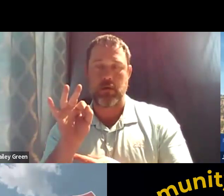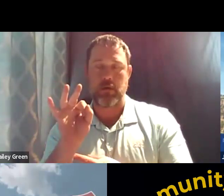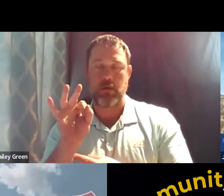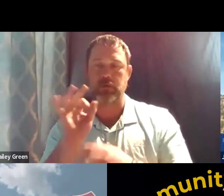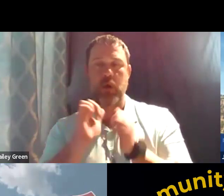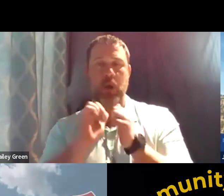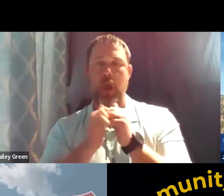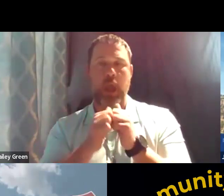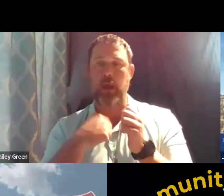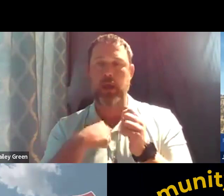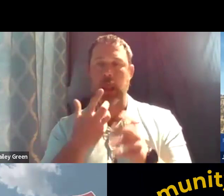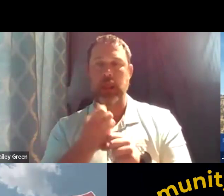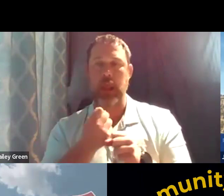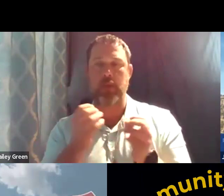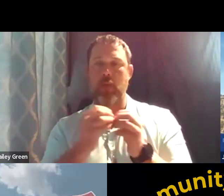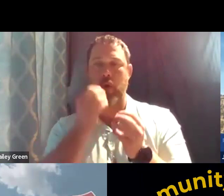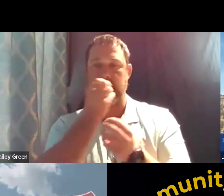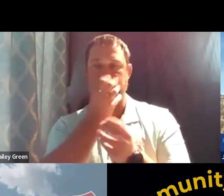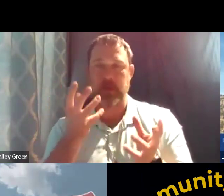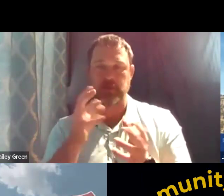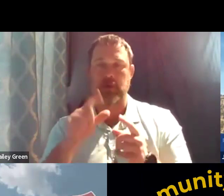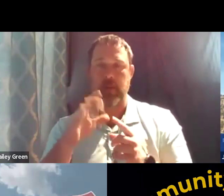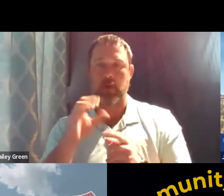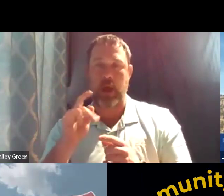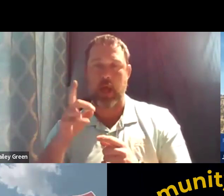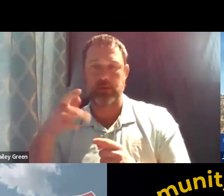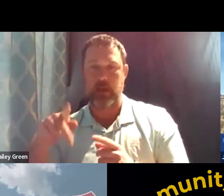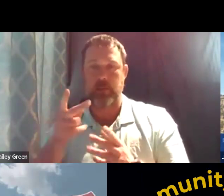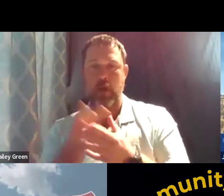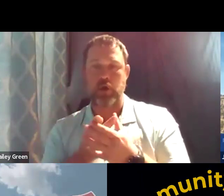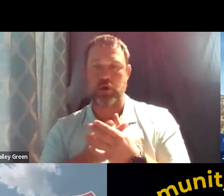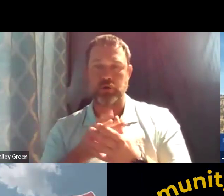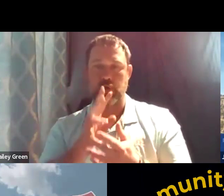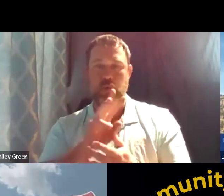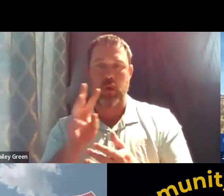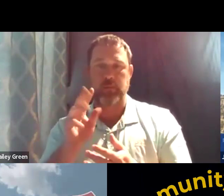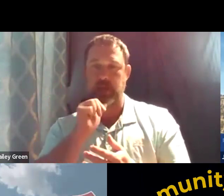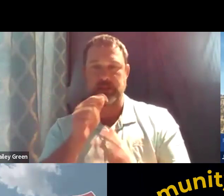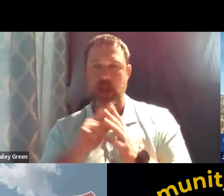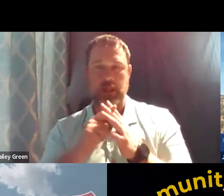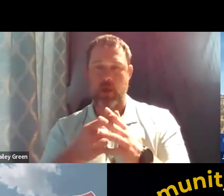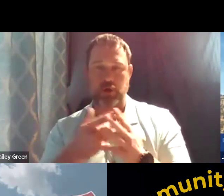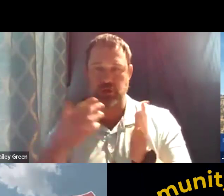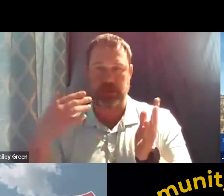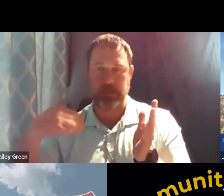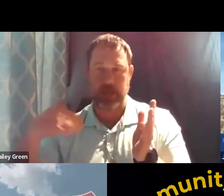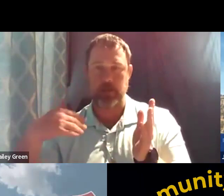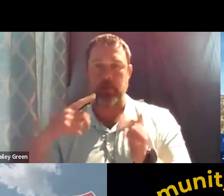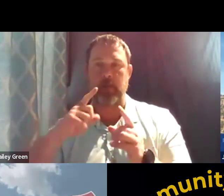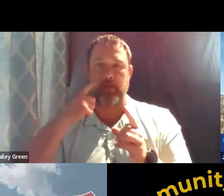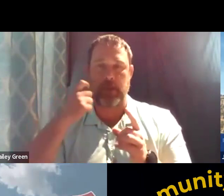So how can I get more information about the CalDEP partners? The website is not launching yet because